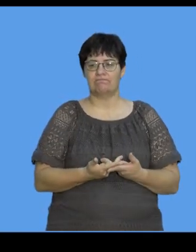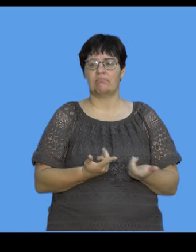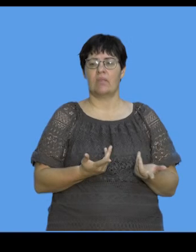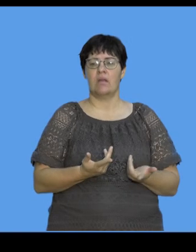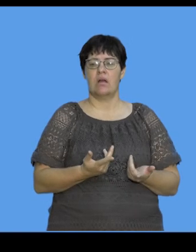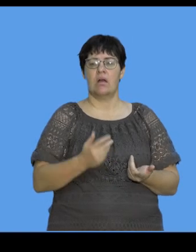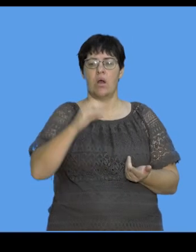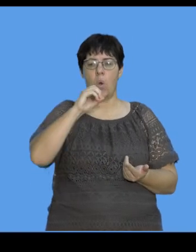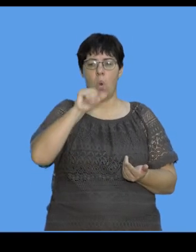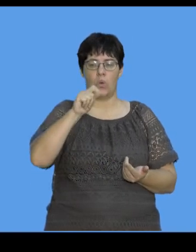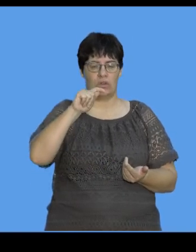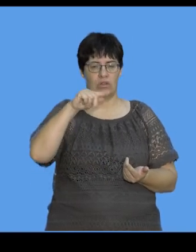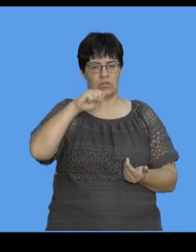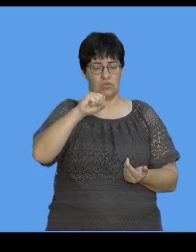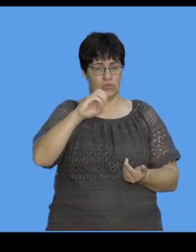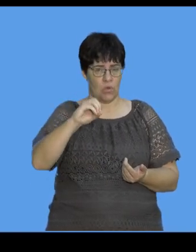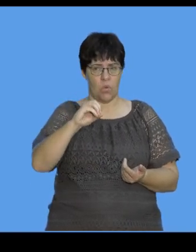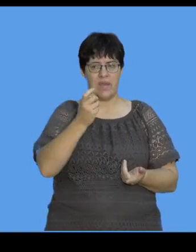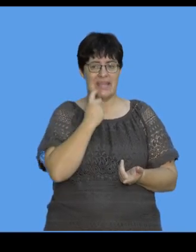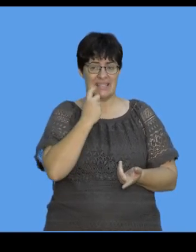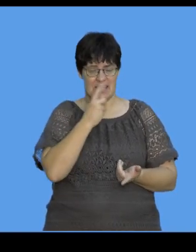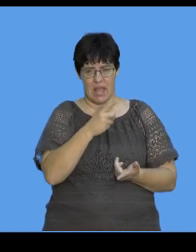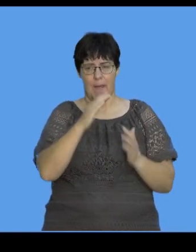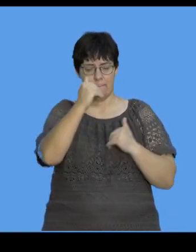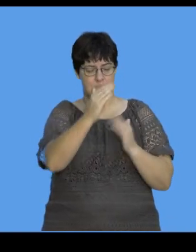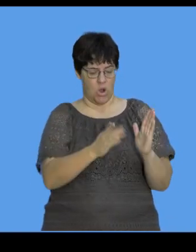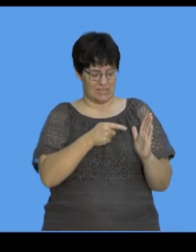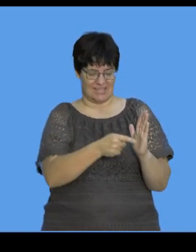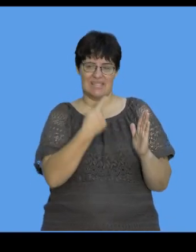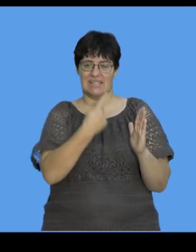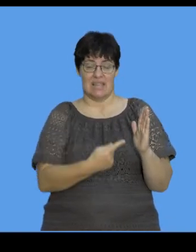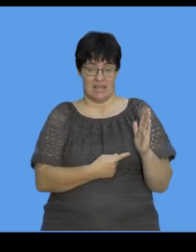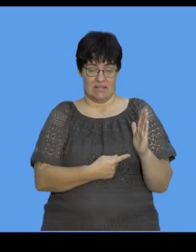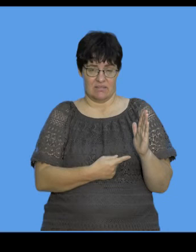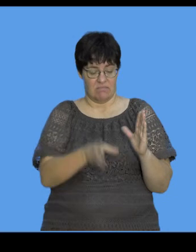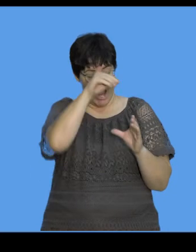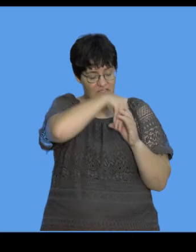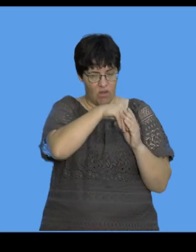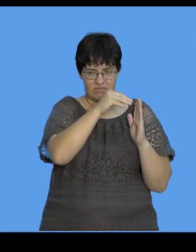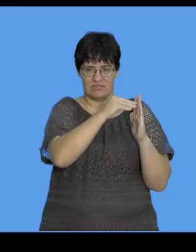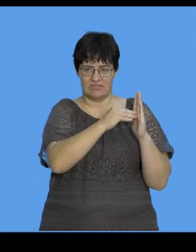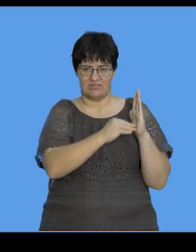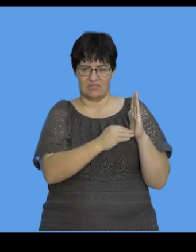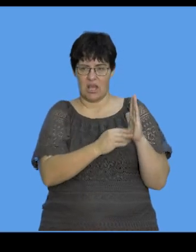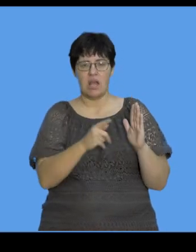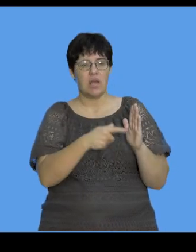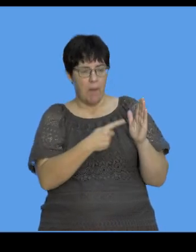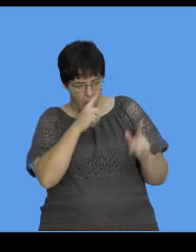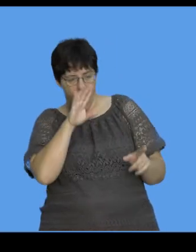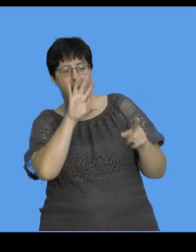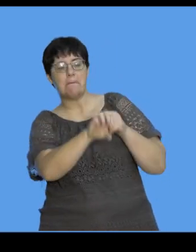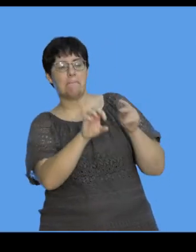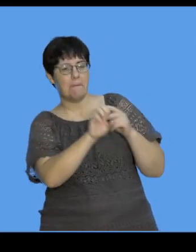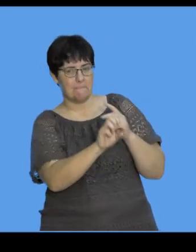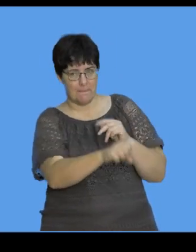right, box, there's this. It tells you, and some of these words should start jumping out at